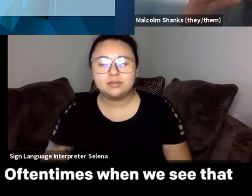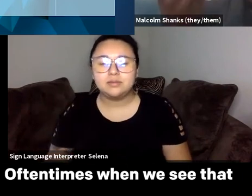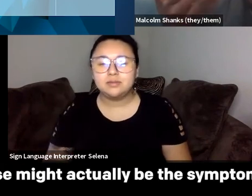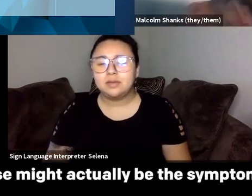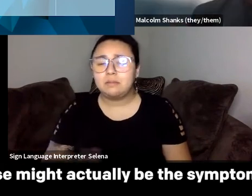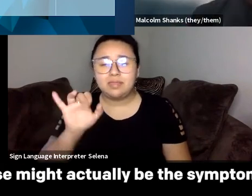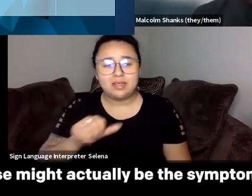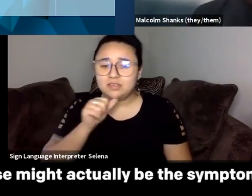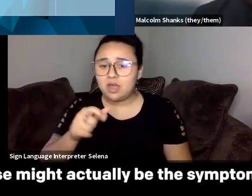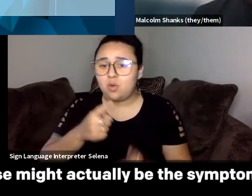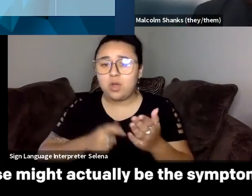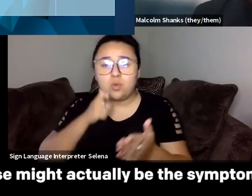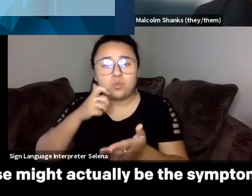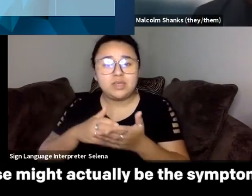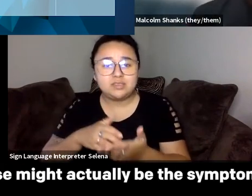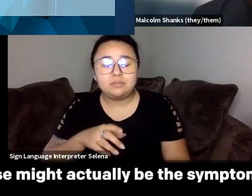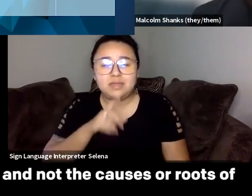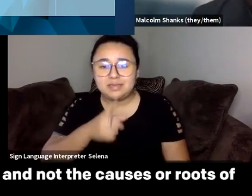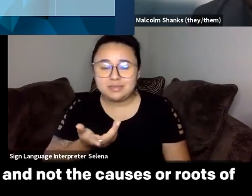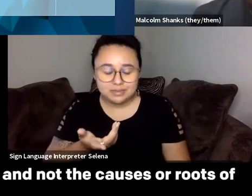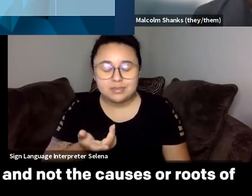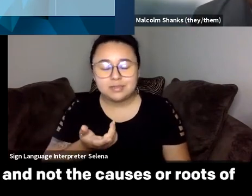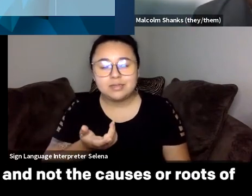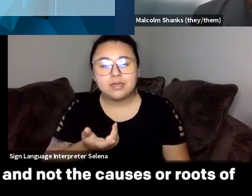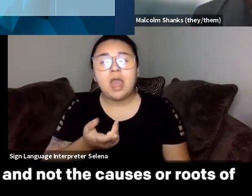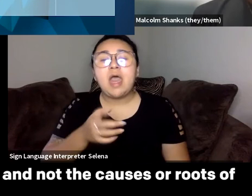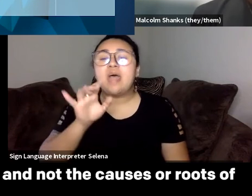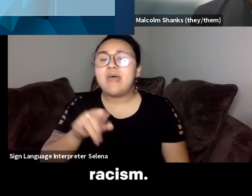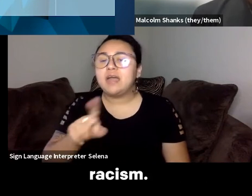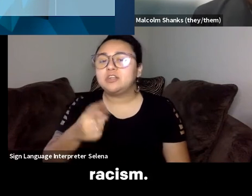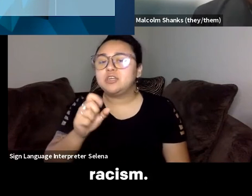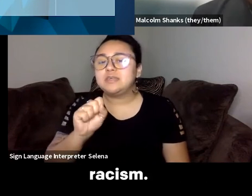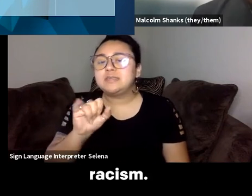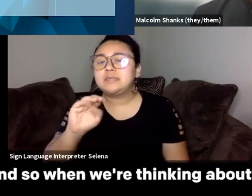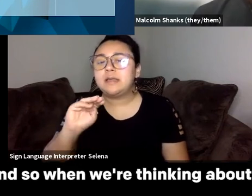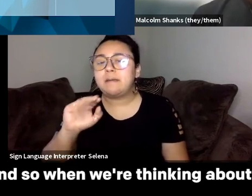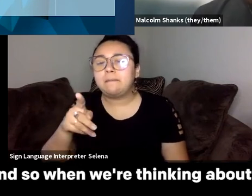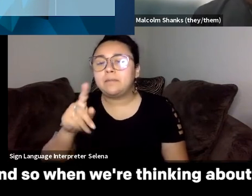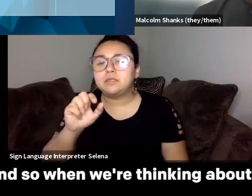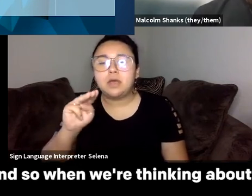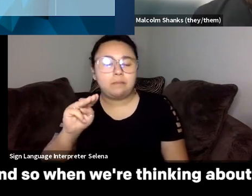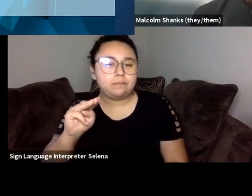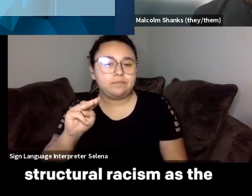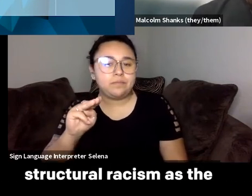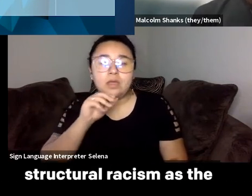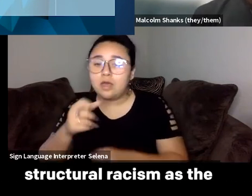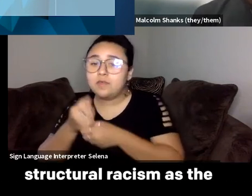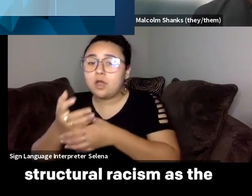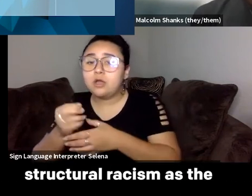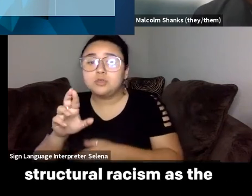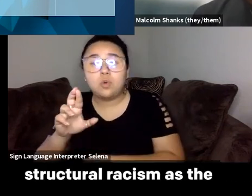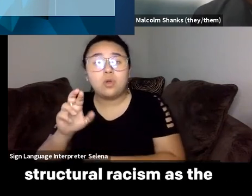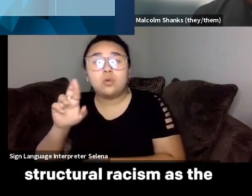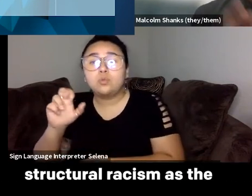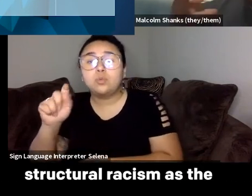see that, those might actually be the symptoms and not the causes or roots of racism. And so when we're thinking about structural